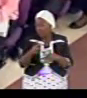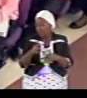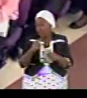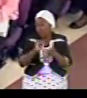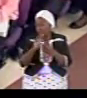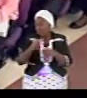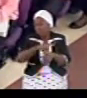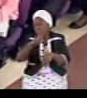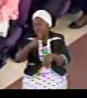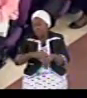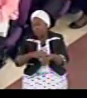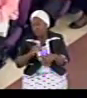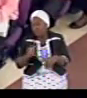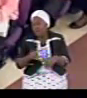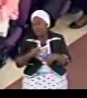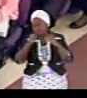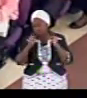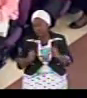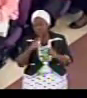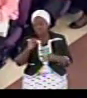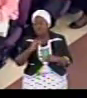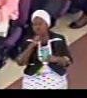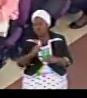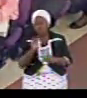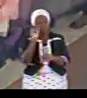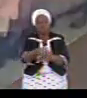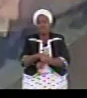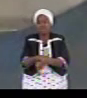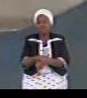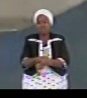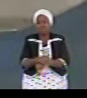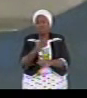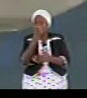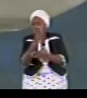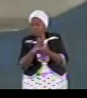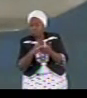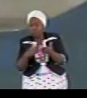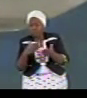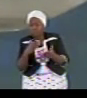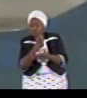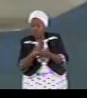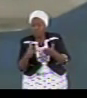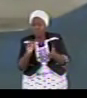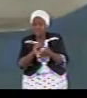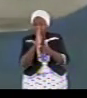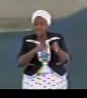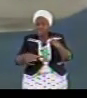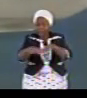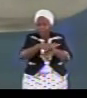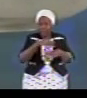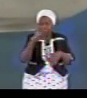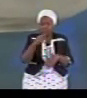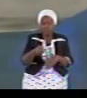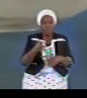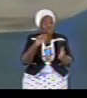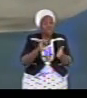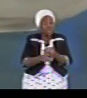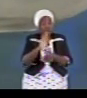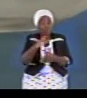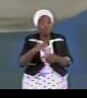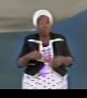natural strength cannot overcome. Something above you that your